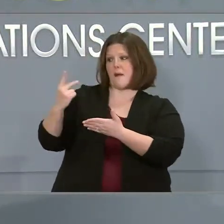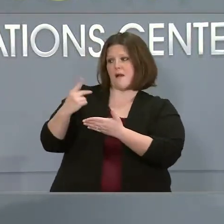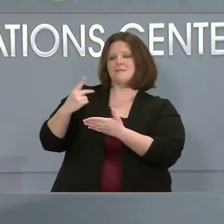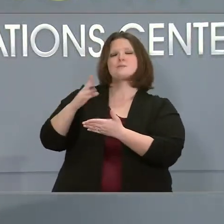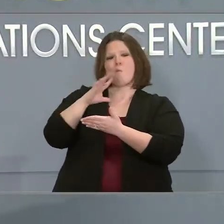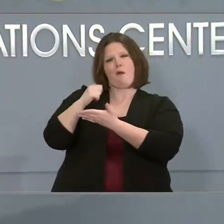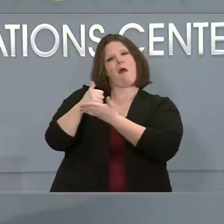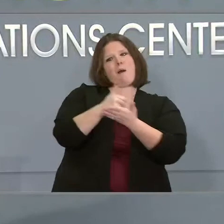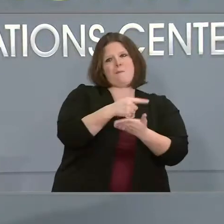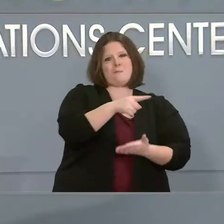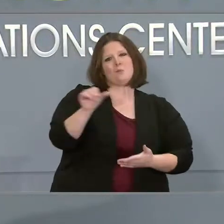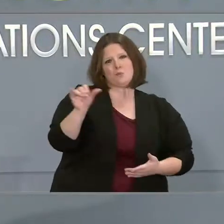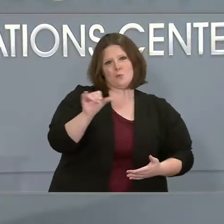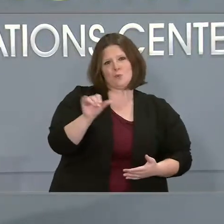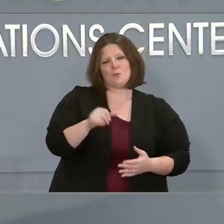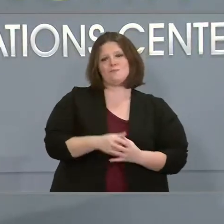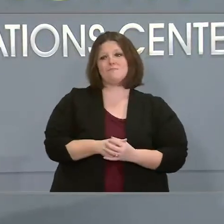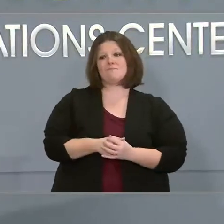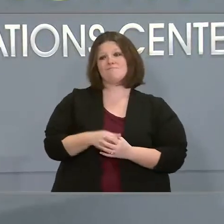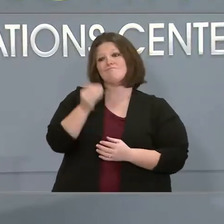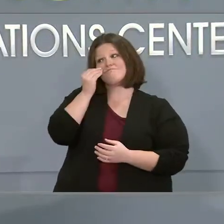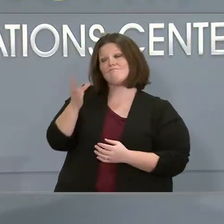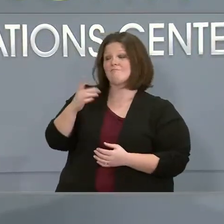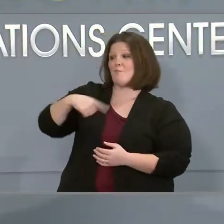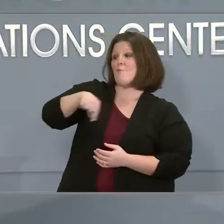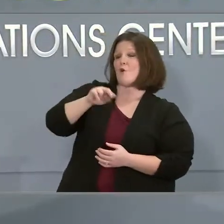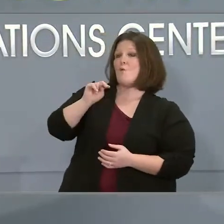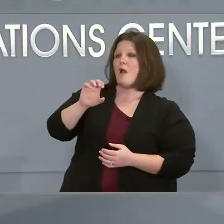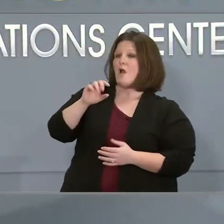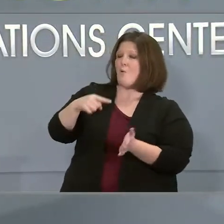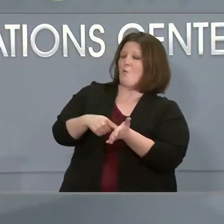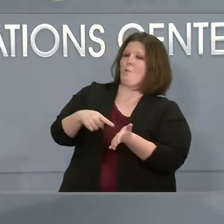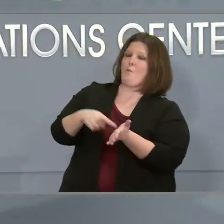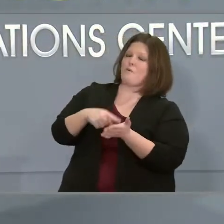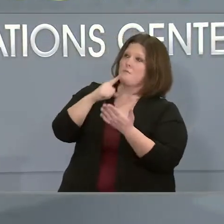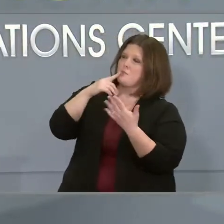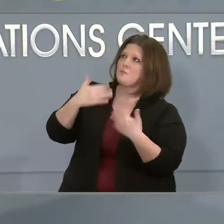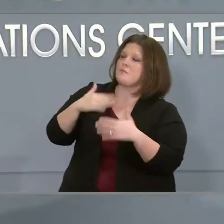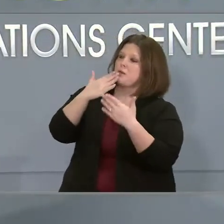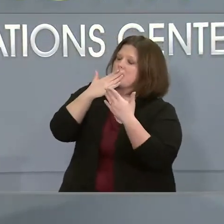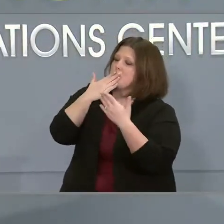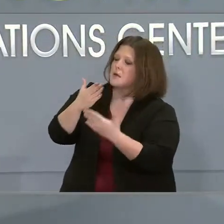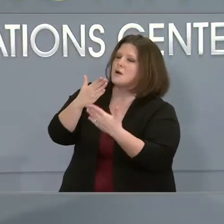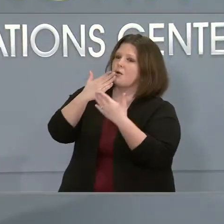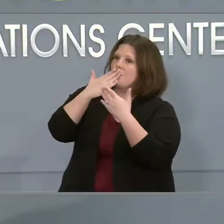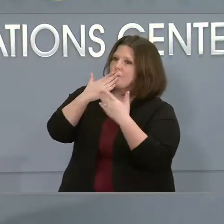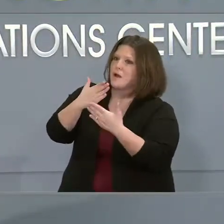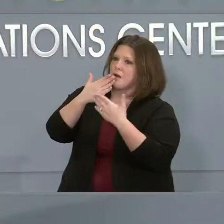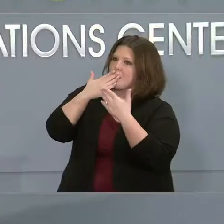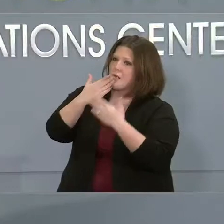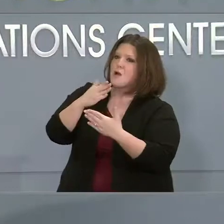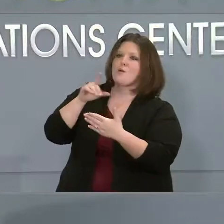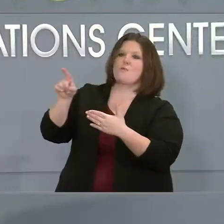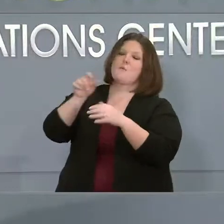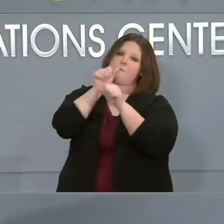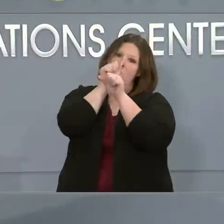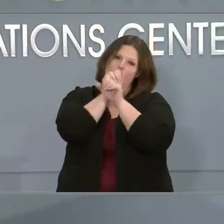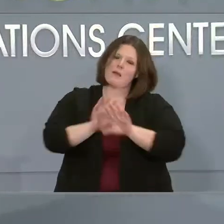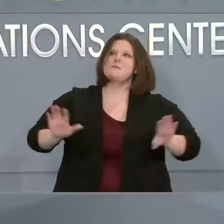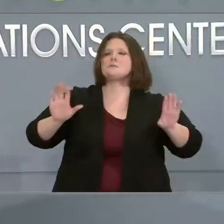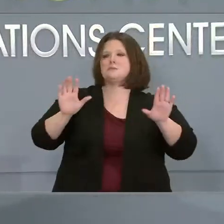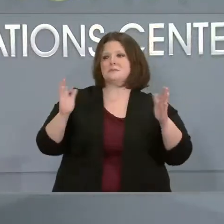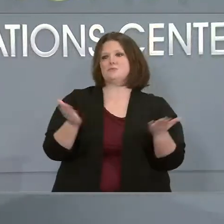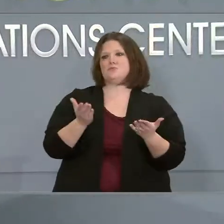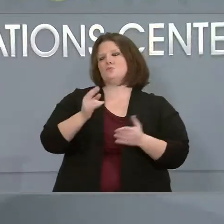Dr. Cohen, North Carolinians owe you a deep debt of gratitude. You have been such a blessing to our